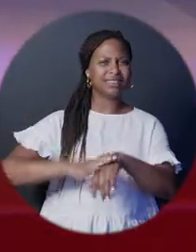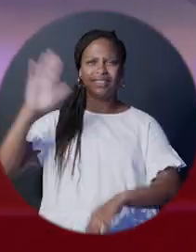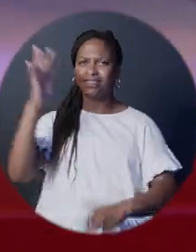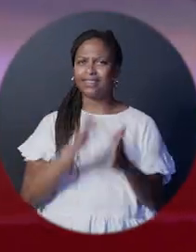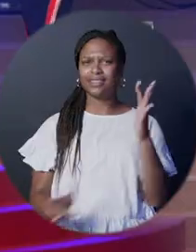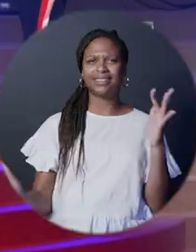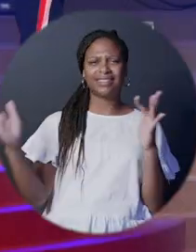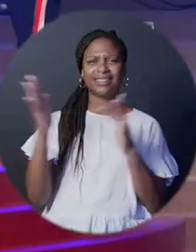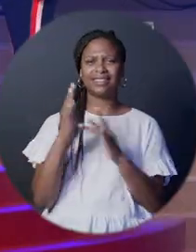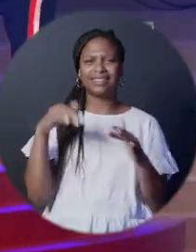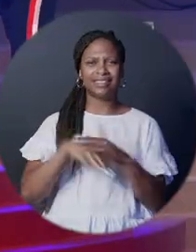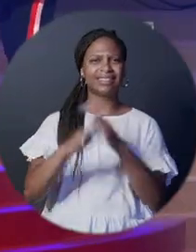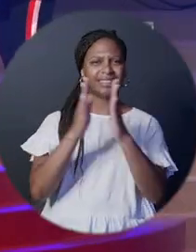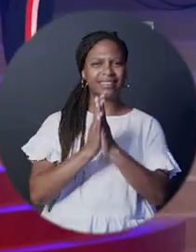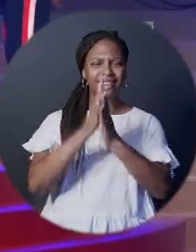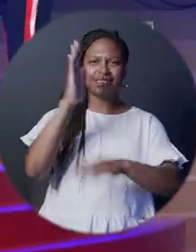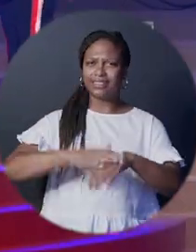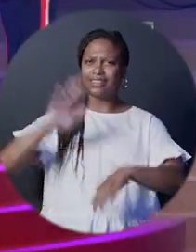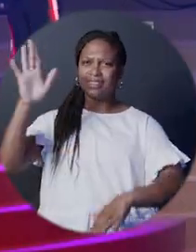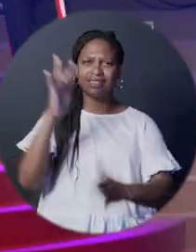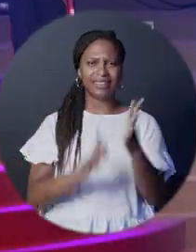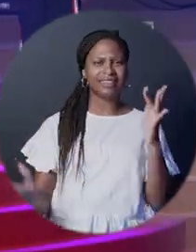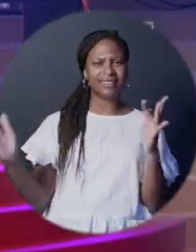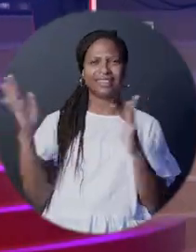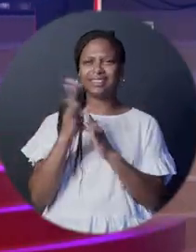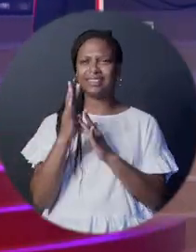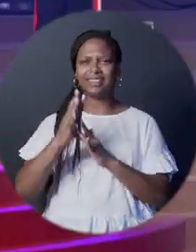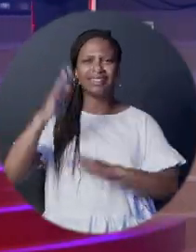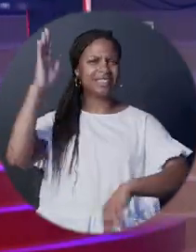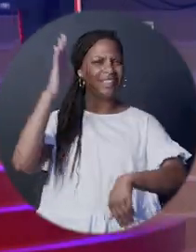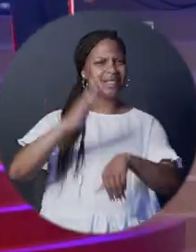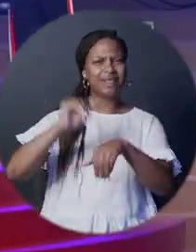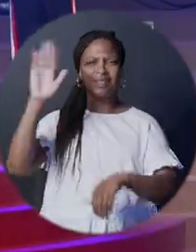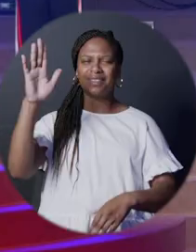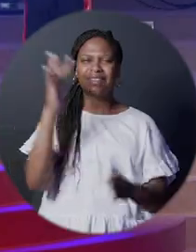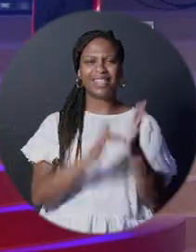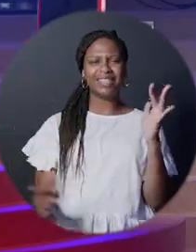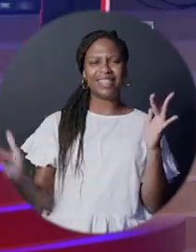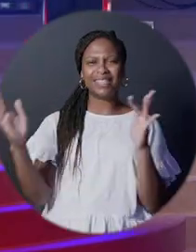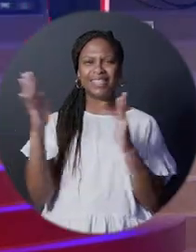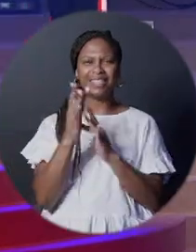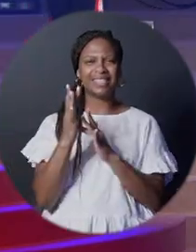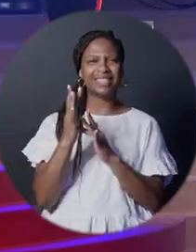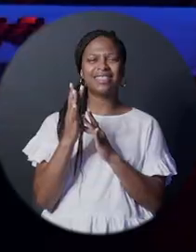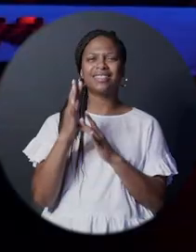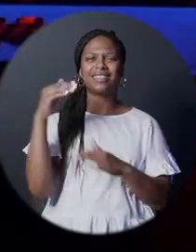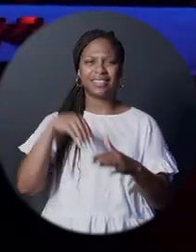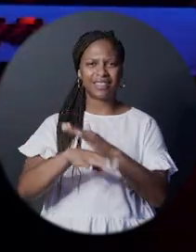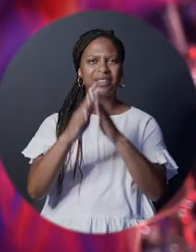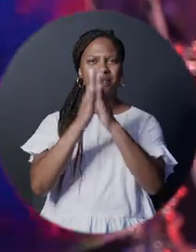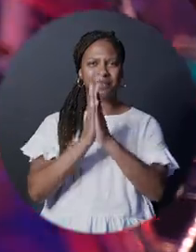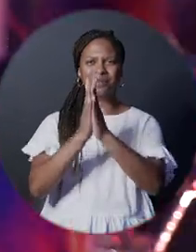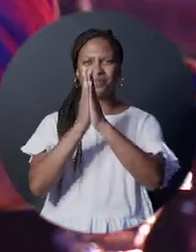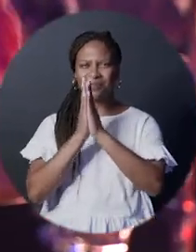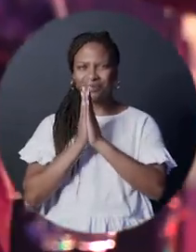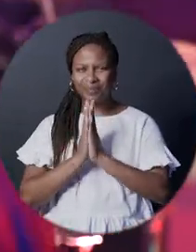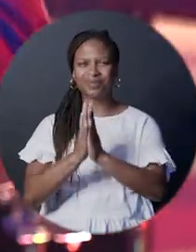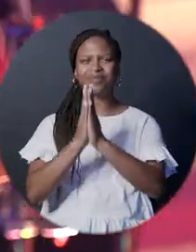You gotta call on Jesus. You gotta call on Jesus. Call on Jesus.